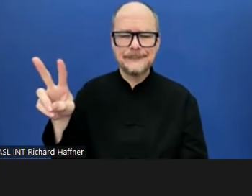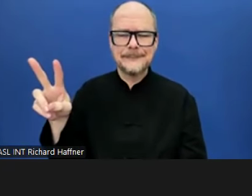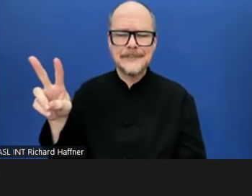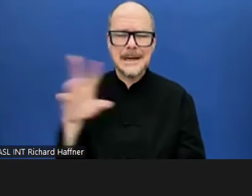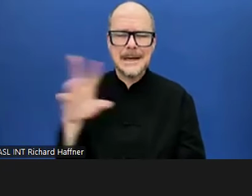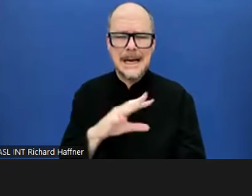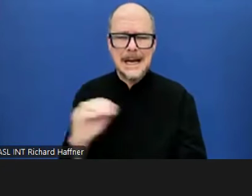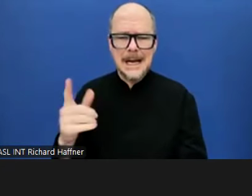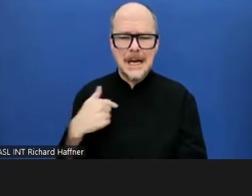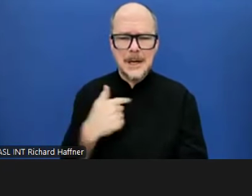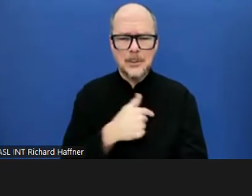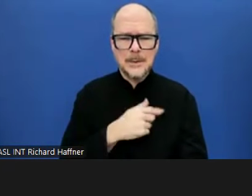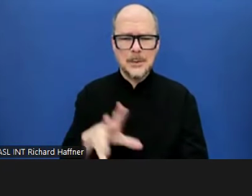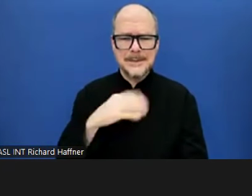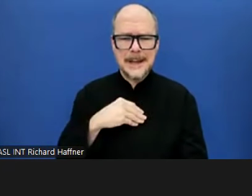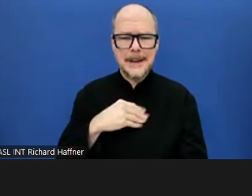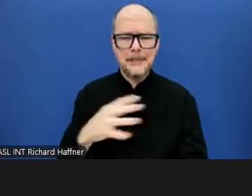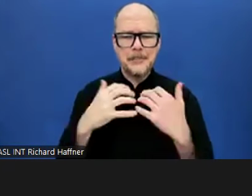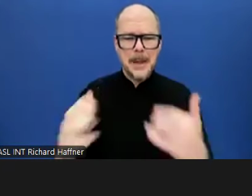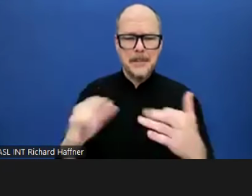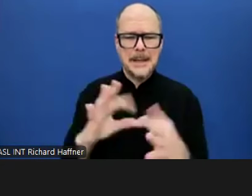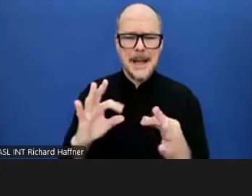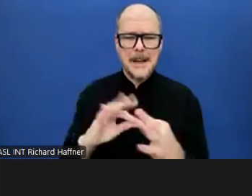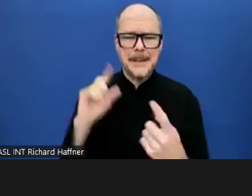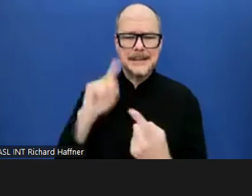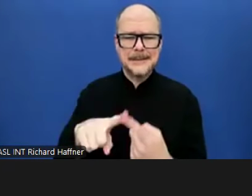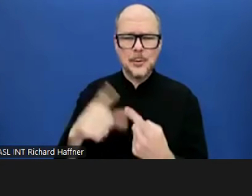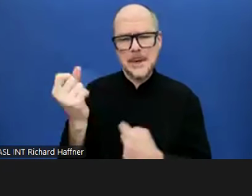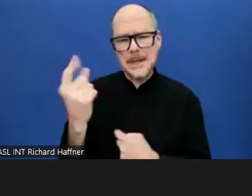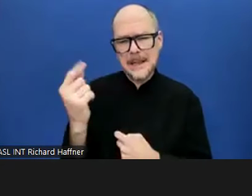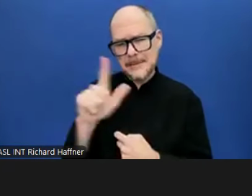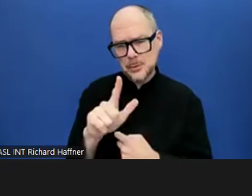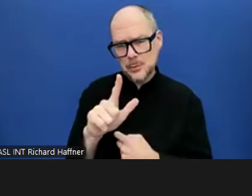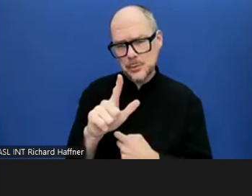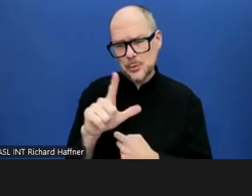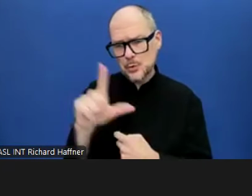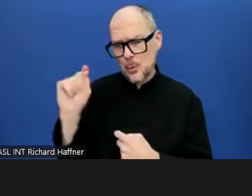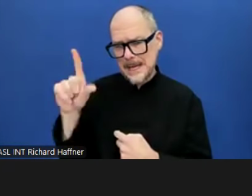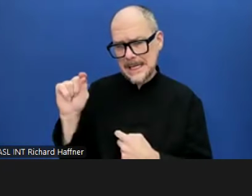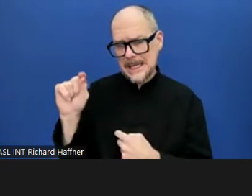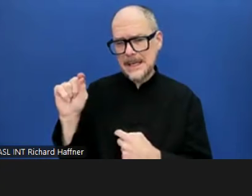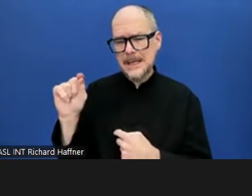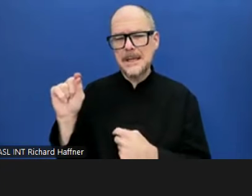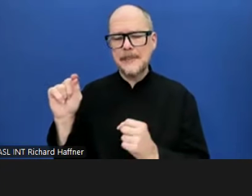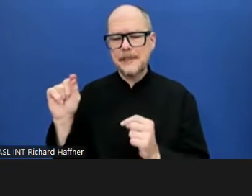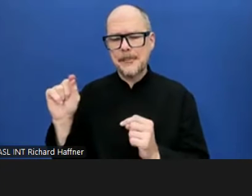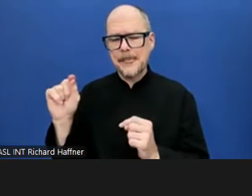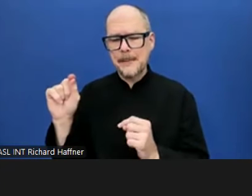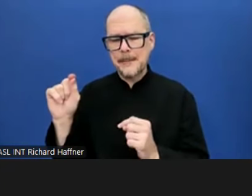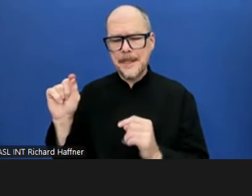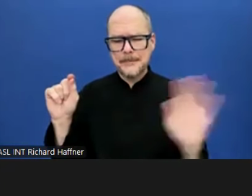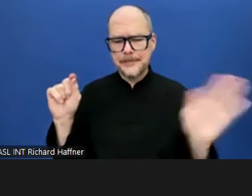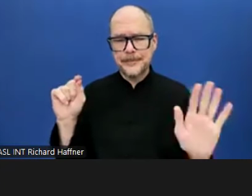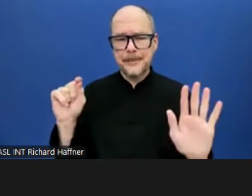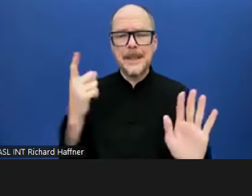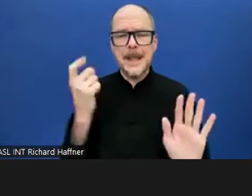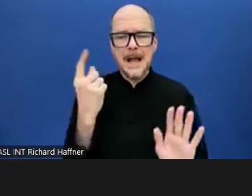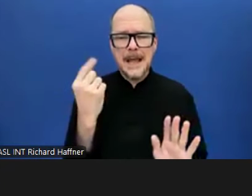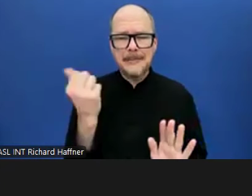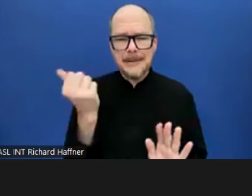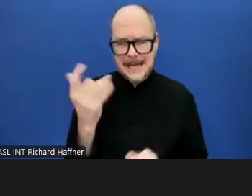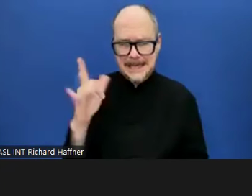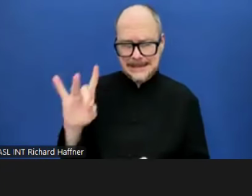we will take public comment up until 11:20. Actually, I should say 11:18, because we need to